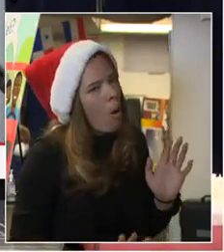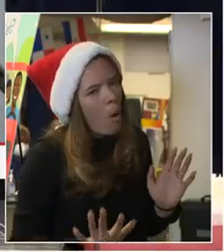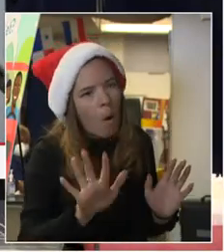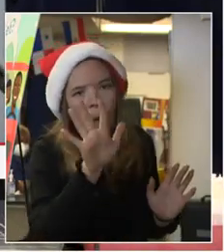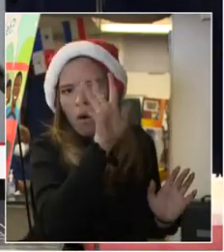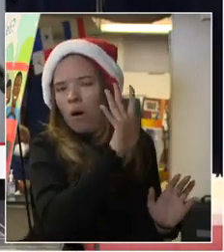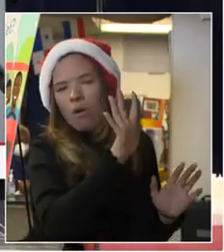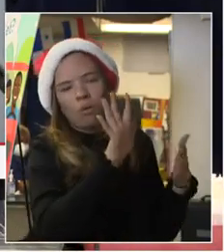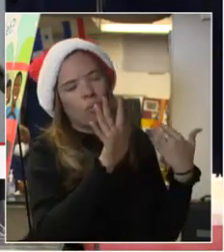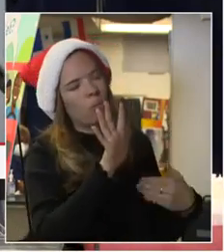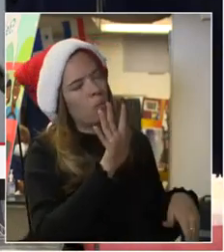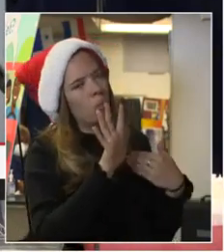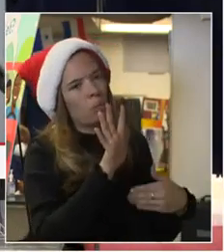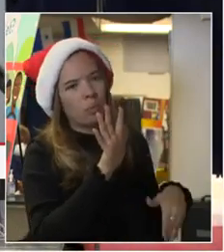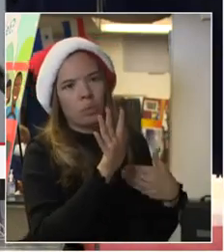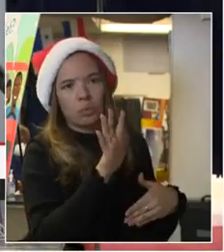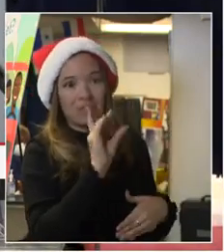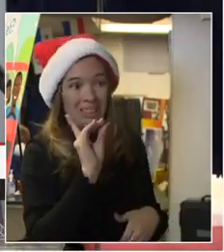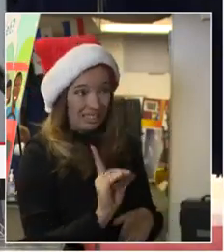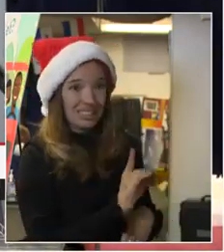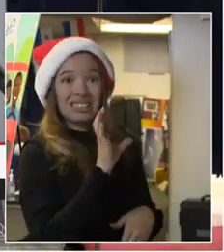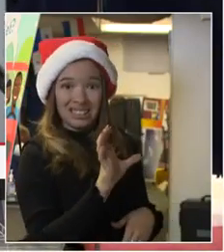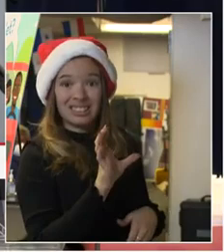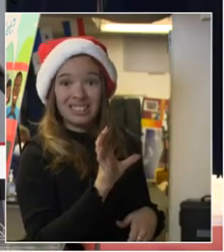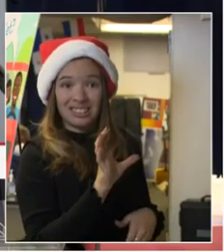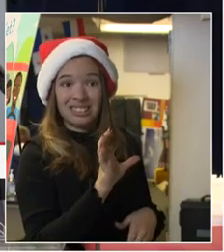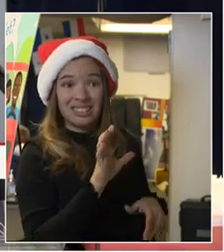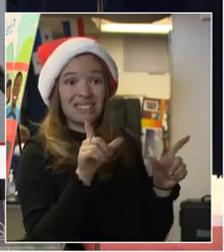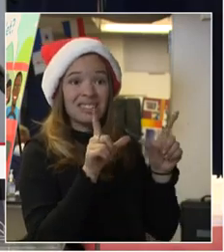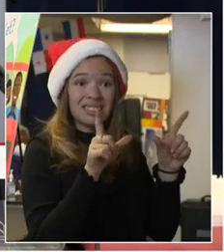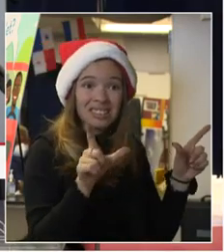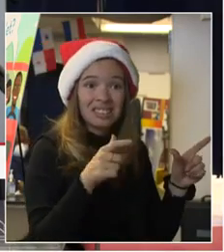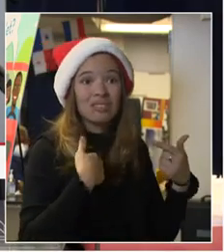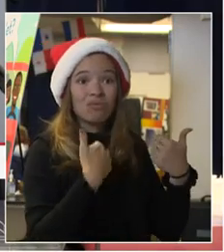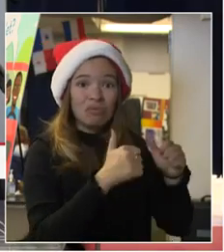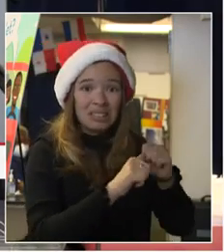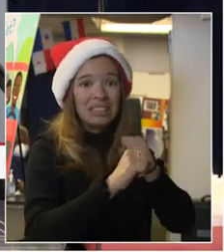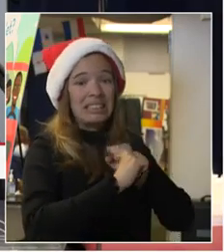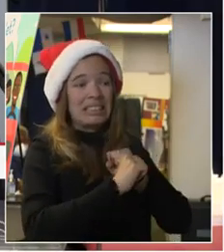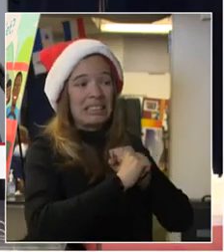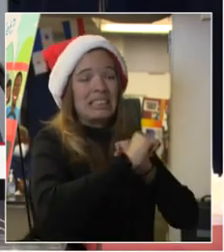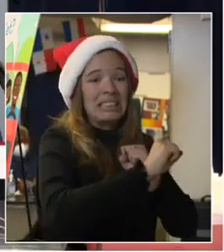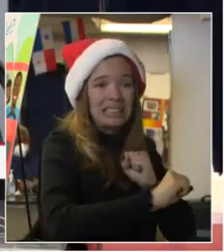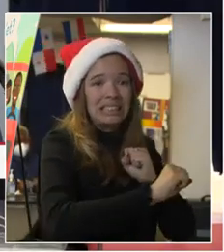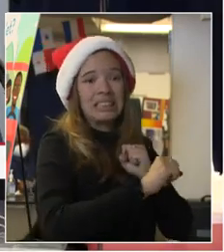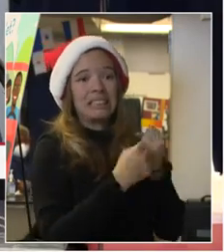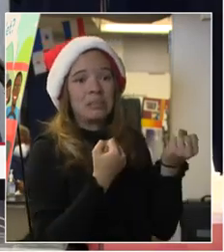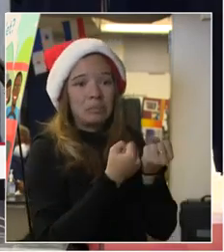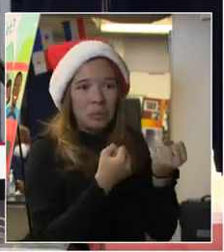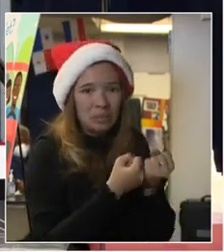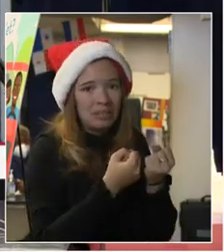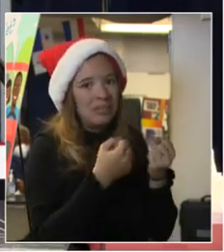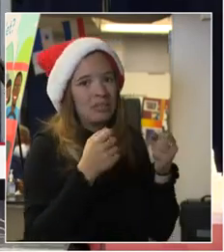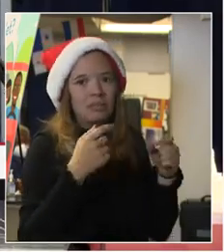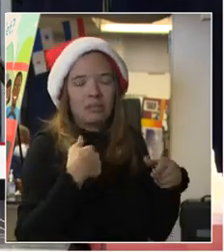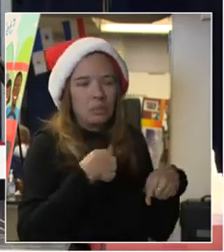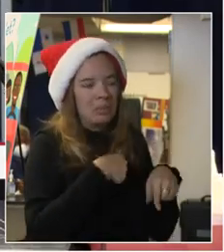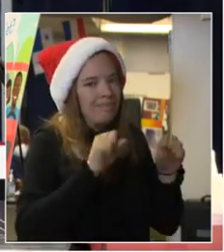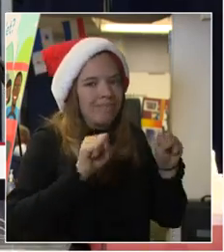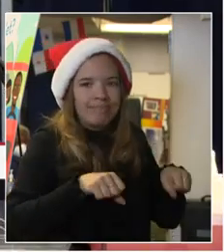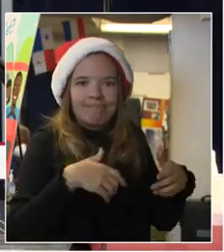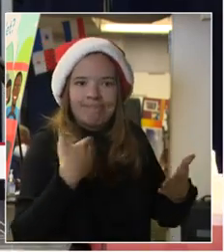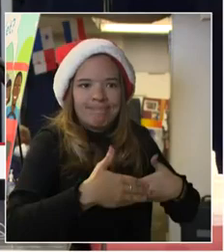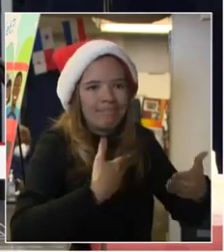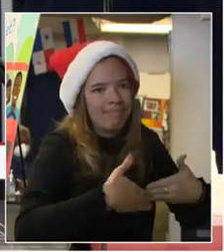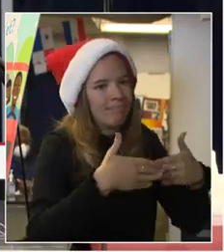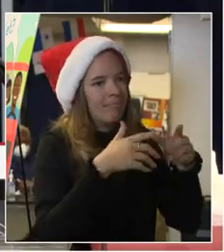of Columbia, as far as licensing, we have tried to extend all supports that we can to quickly get individuals licensed